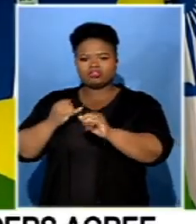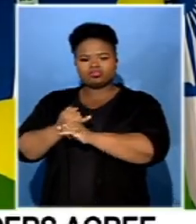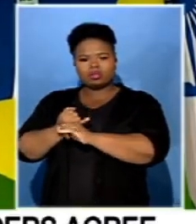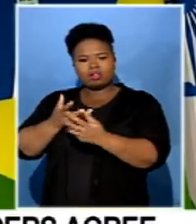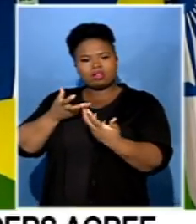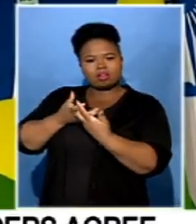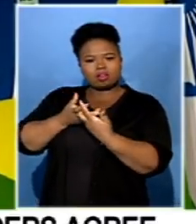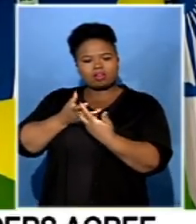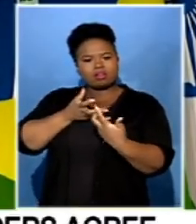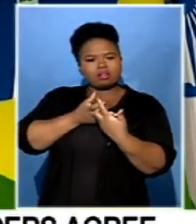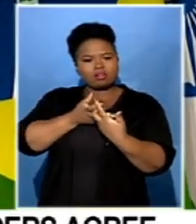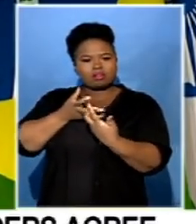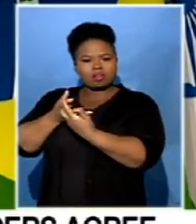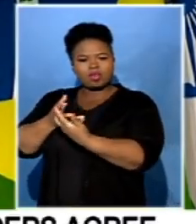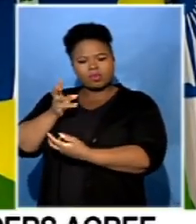of forces.